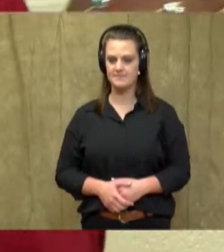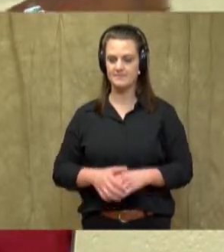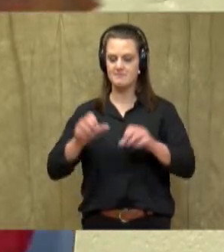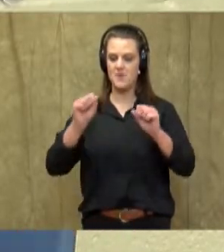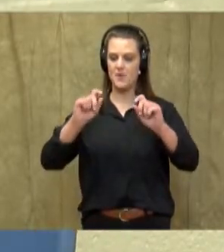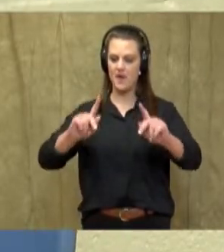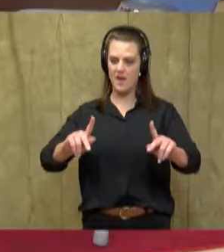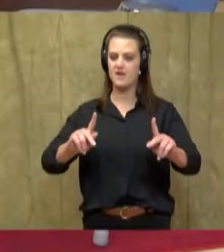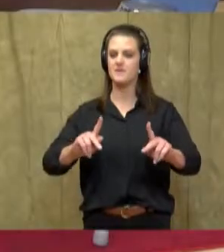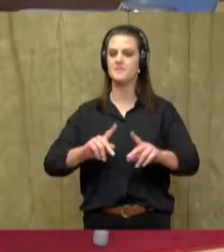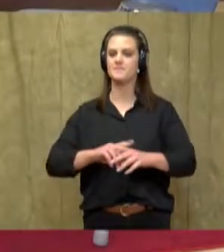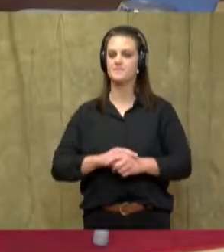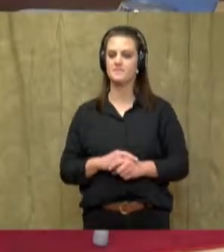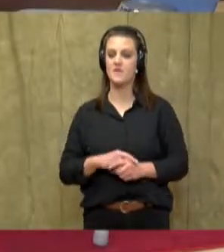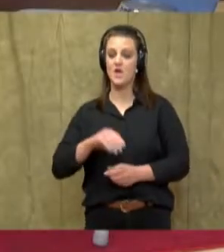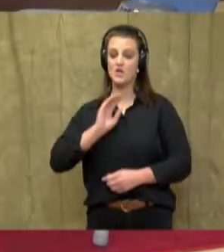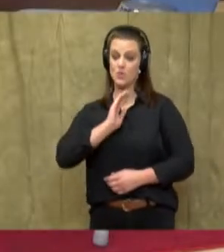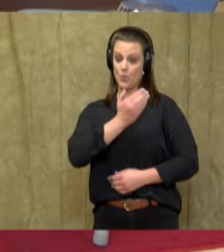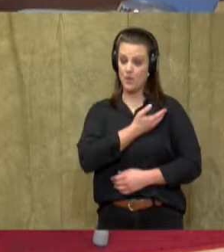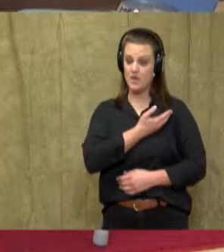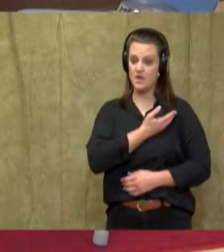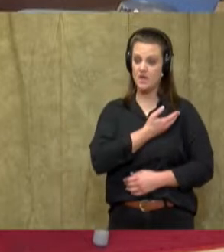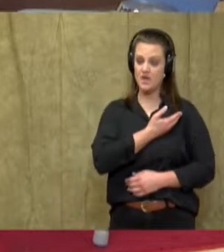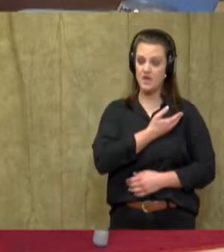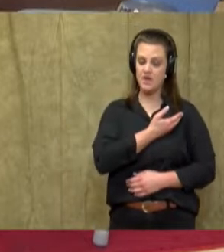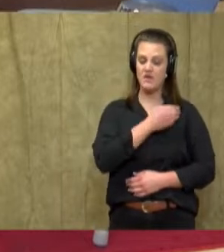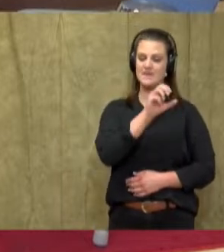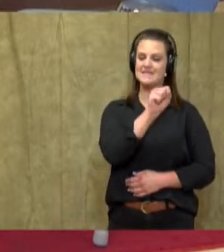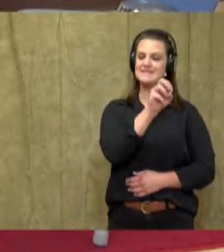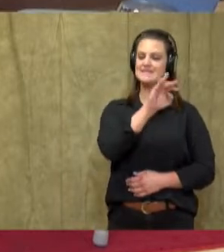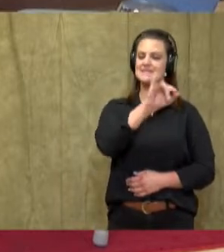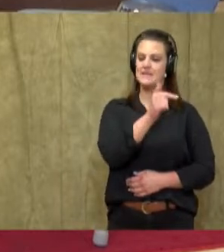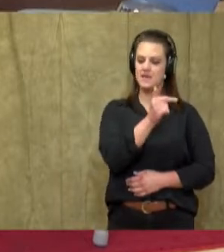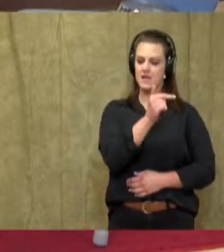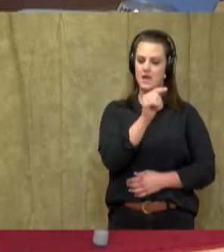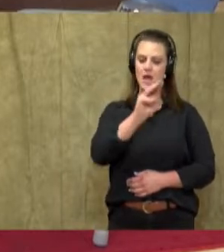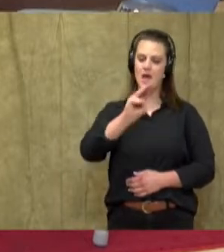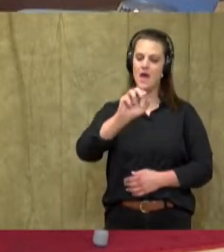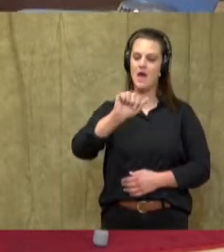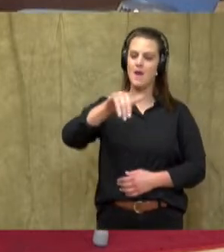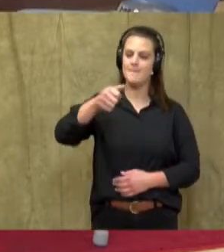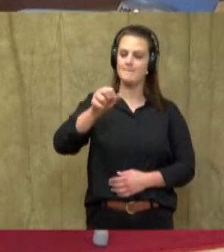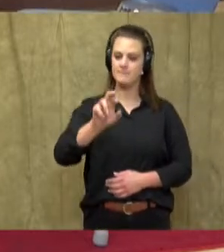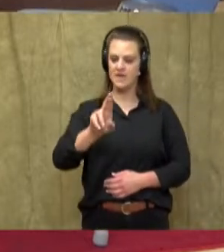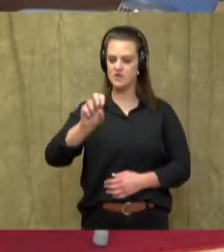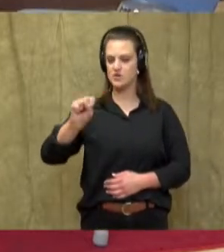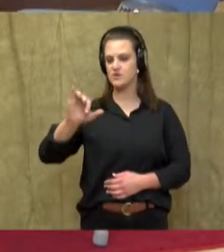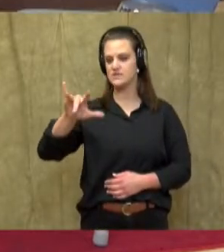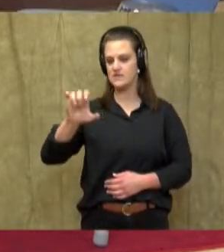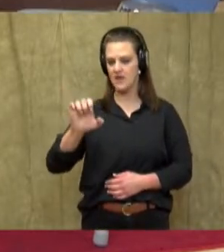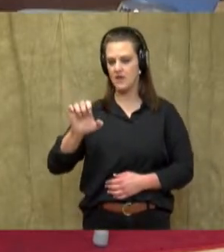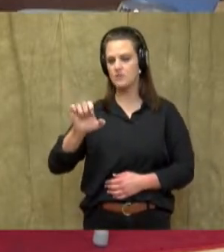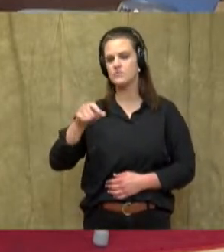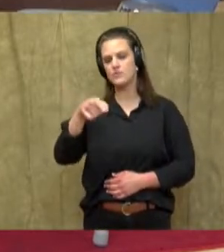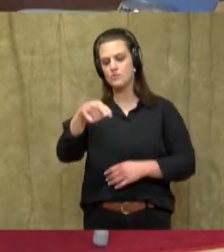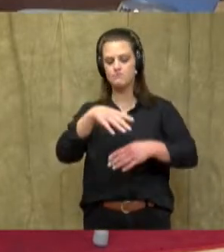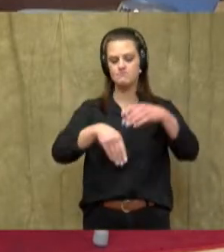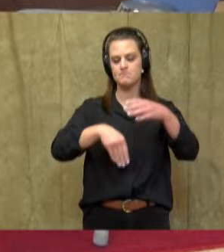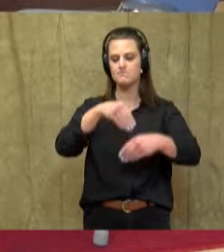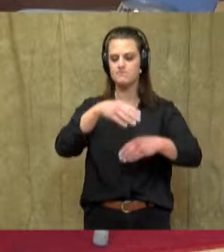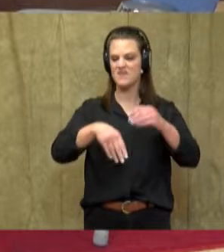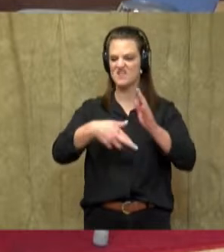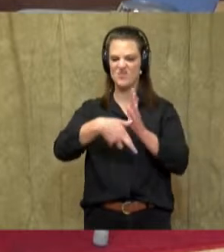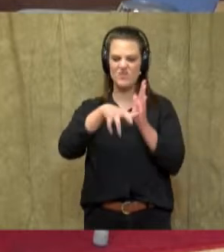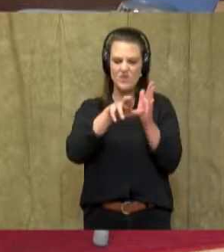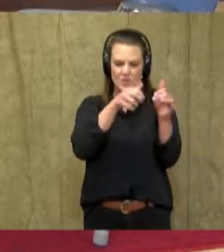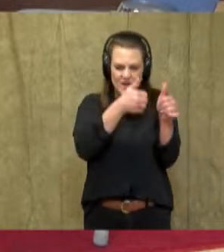All right. We have been singing our major scale each week, so you are all probably beginning to get used to that. So we won't